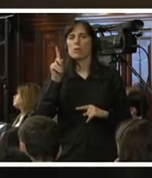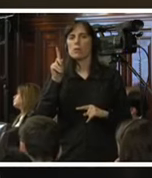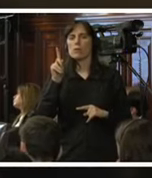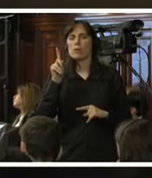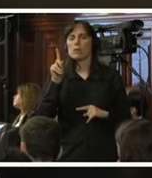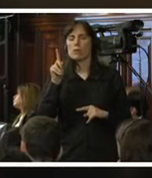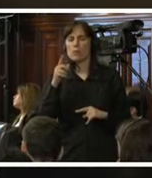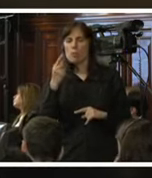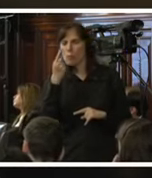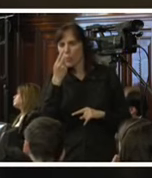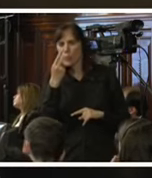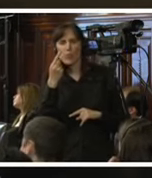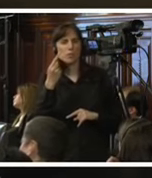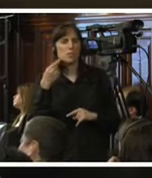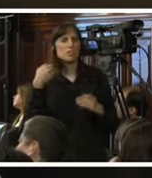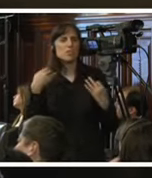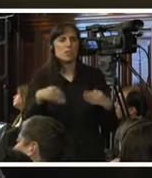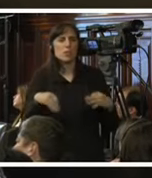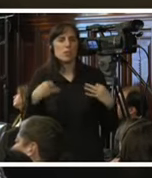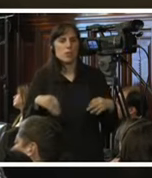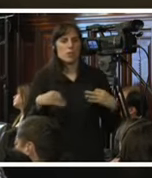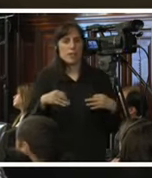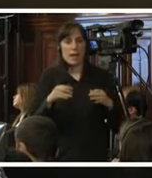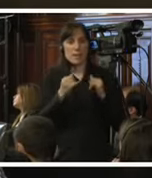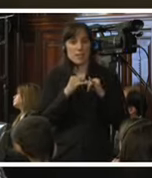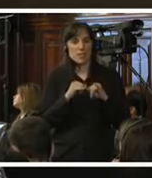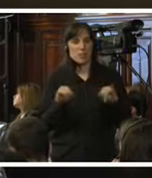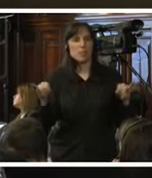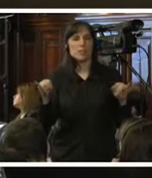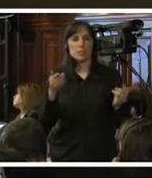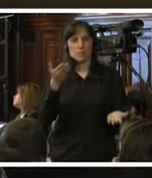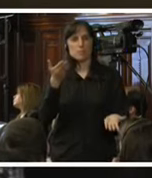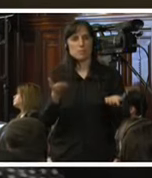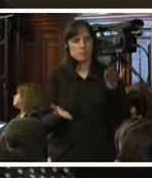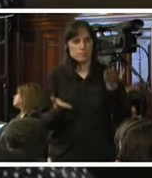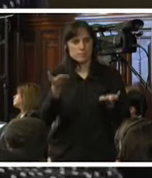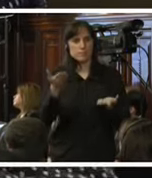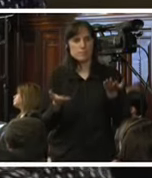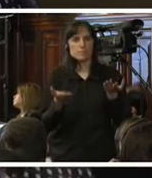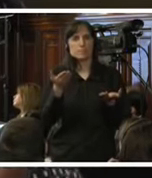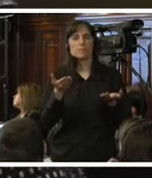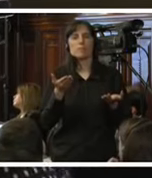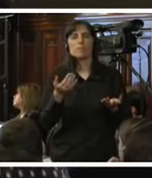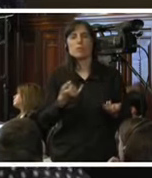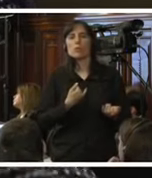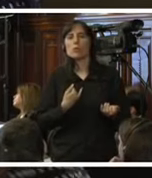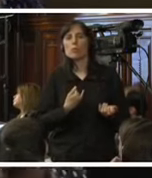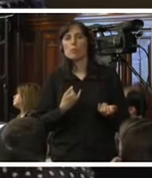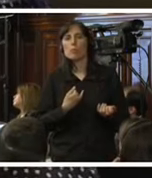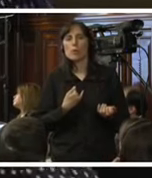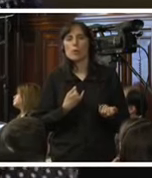assurances of an independent judiciary is that you have not the transparency